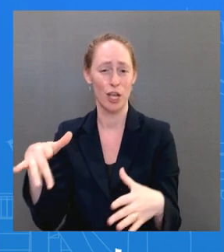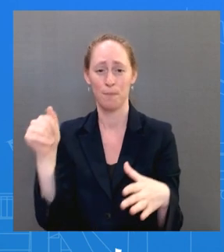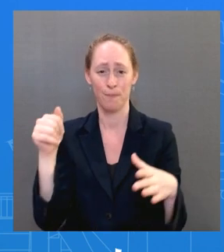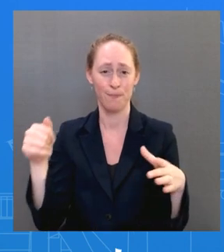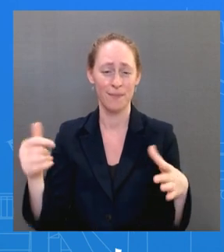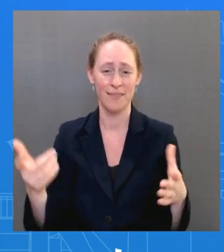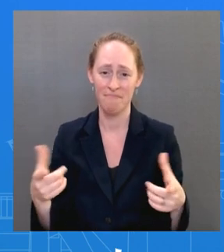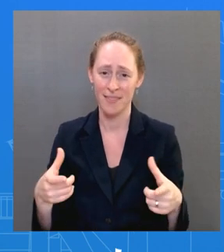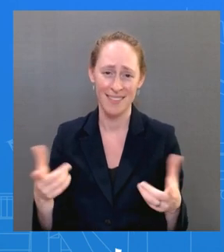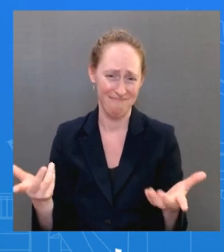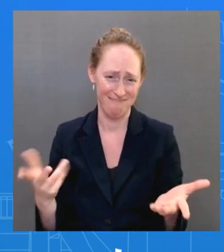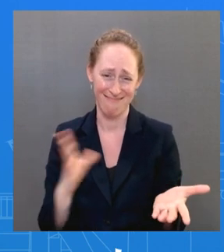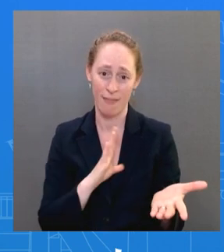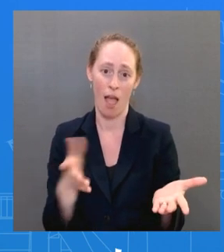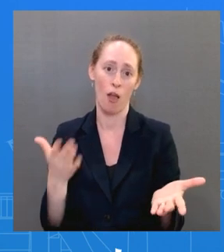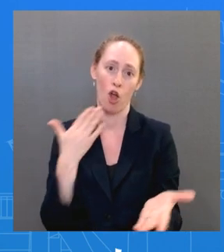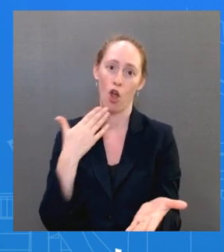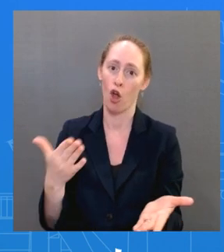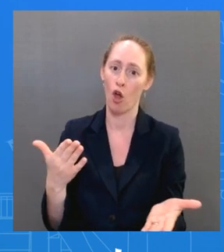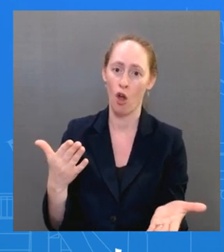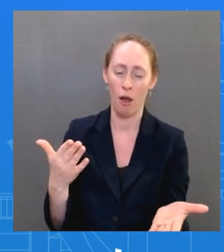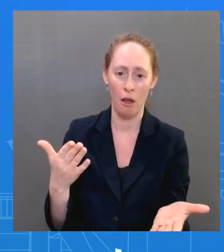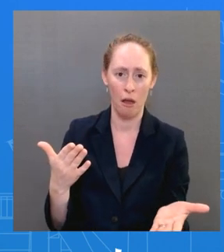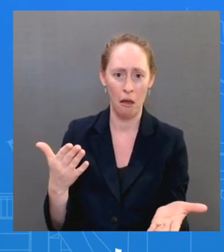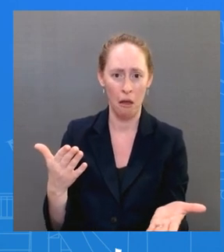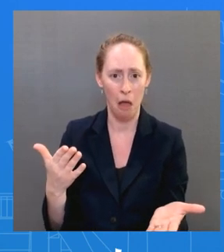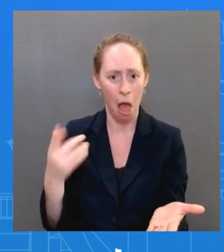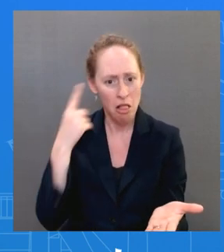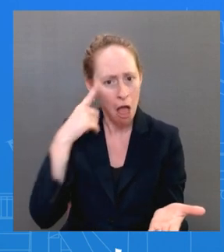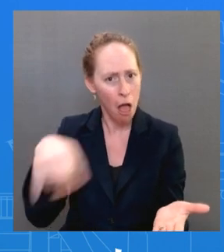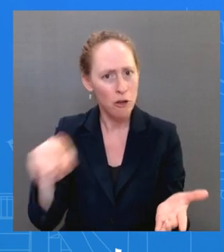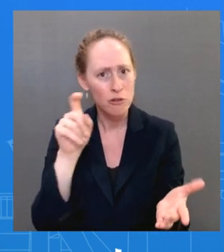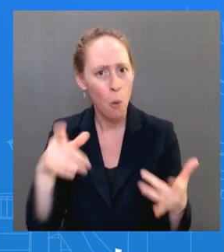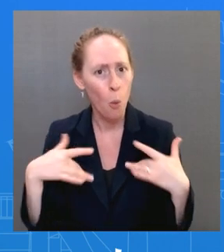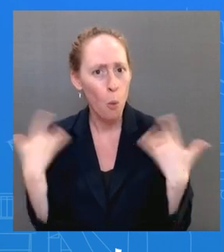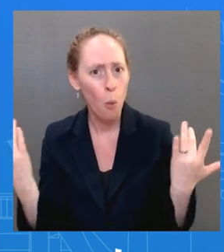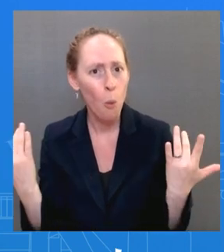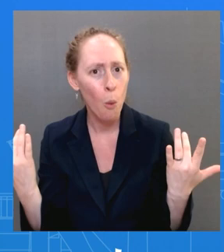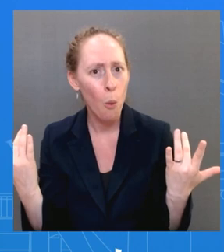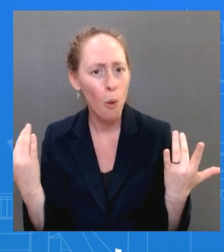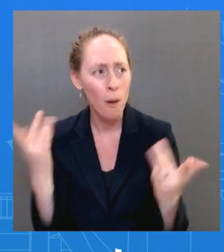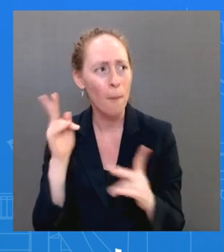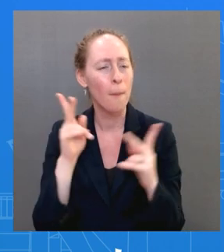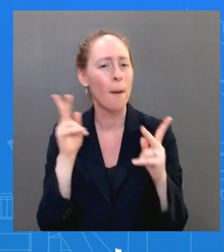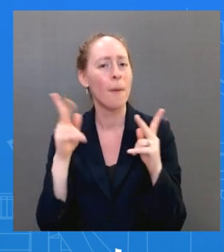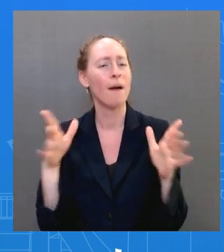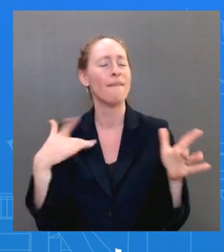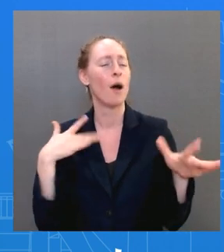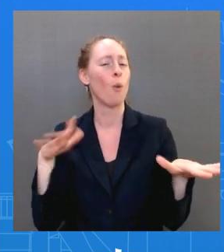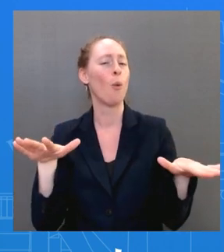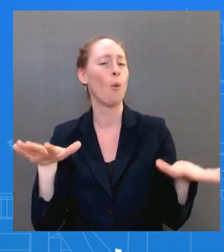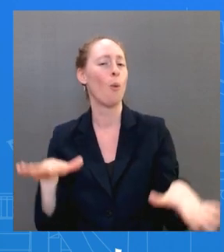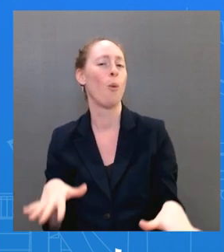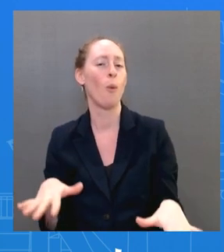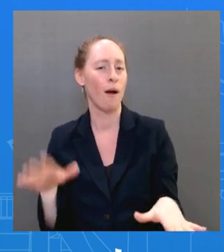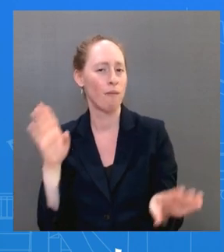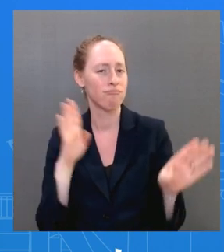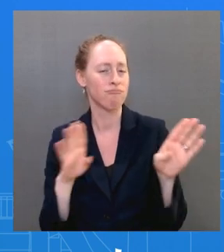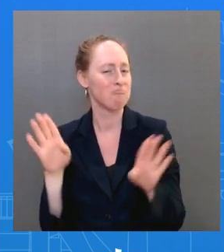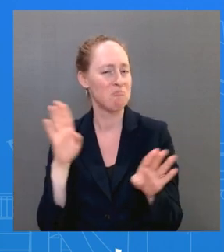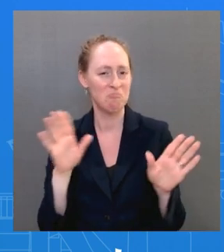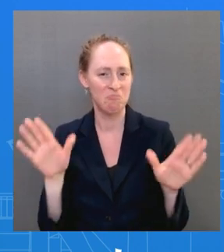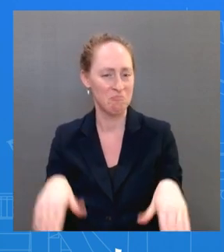American people are relieved. This is all good. And the president is doing better. He's obviously going to continue to be